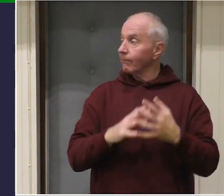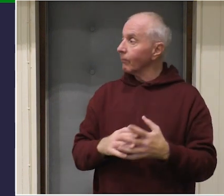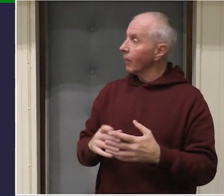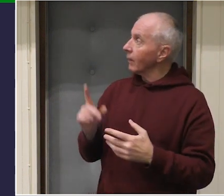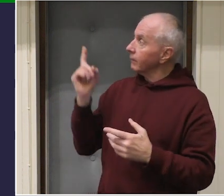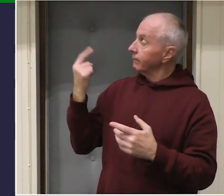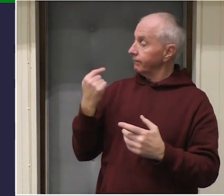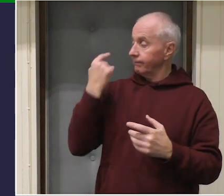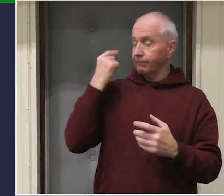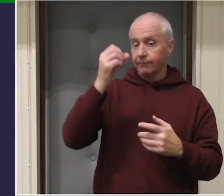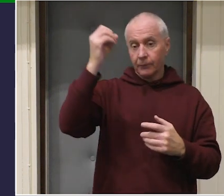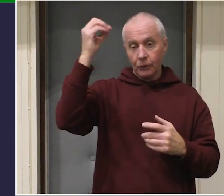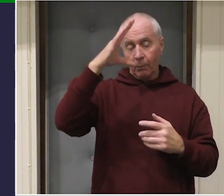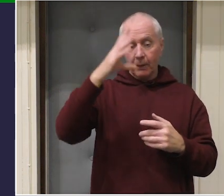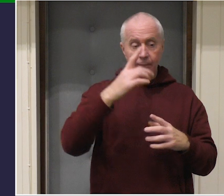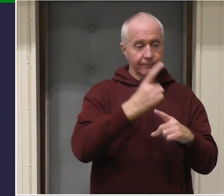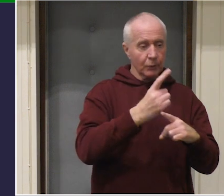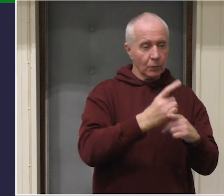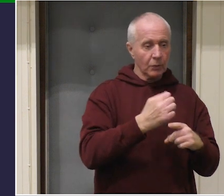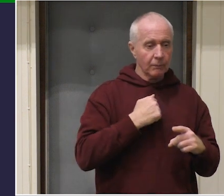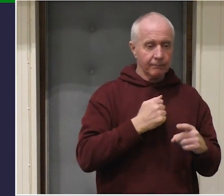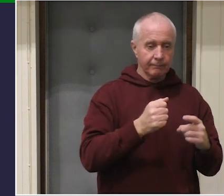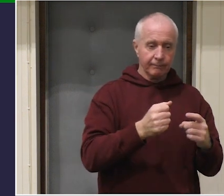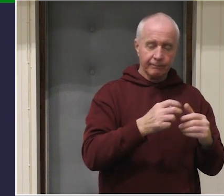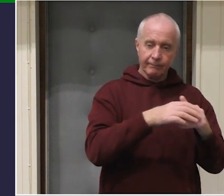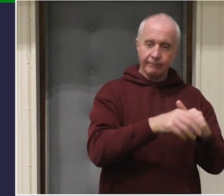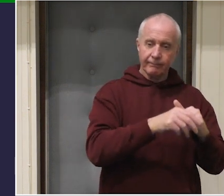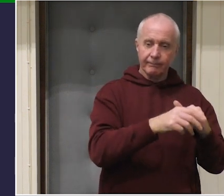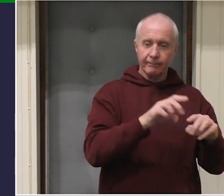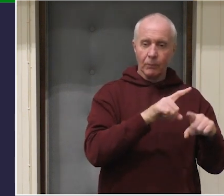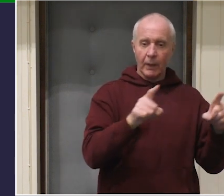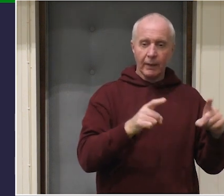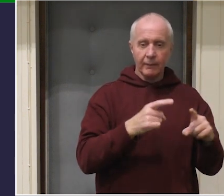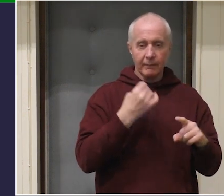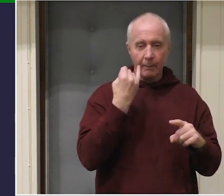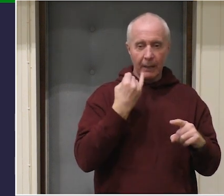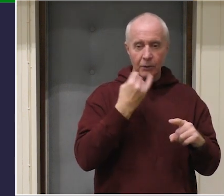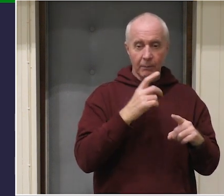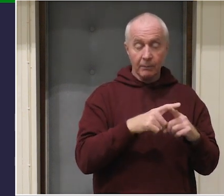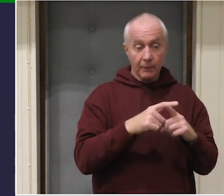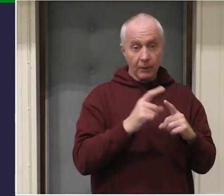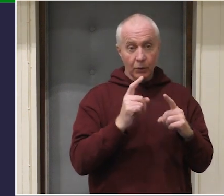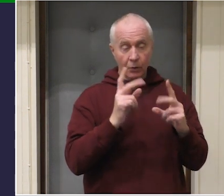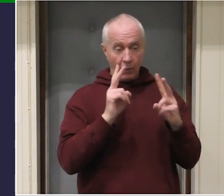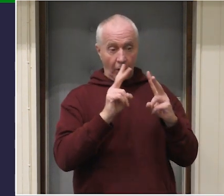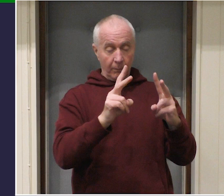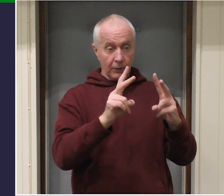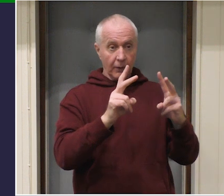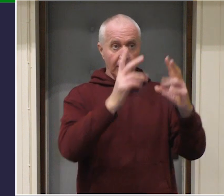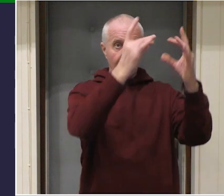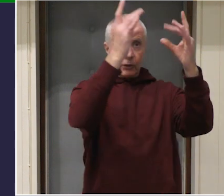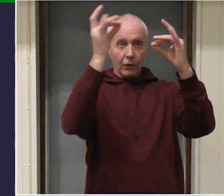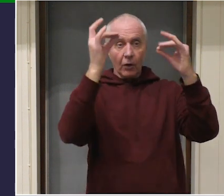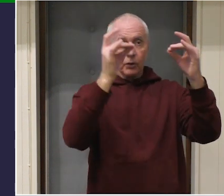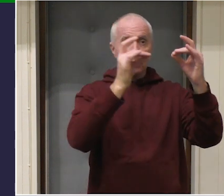this summer was talk to a colleague in Belgium and say, could you observe this star for me once every couple of nights for the entire year, please? And when those data come in,